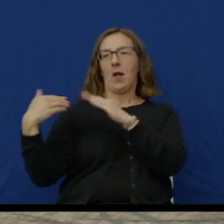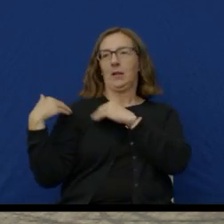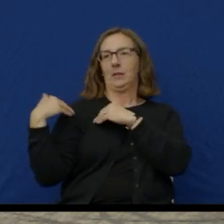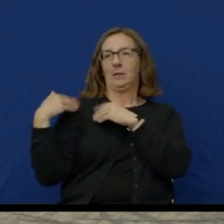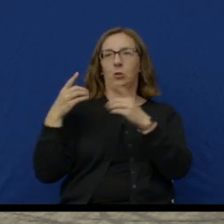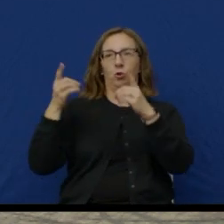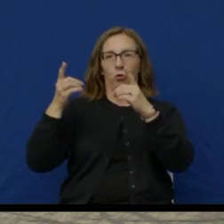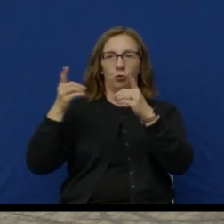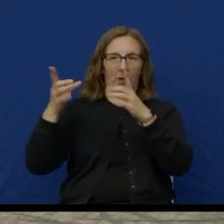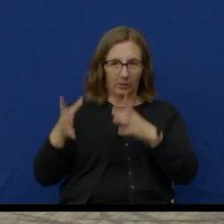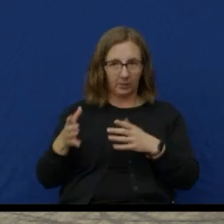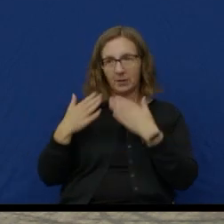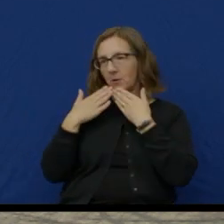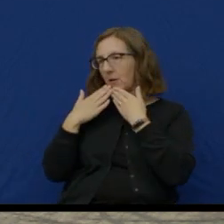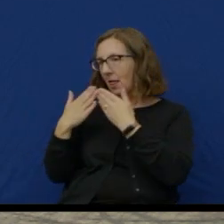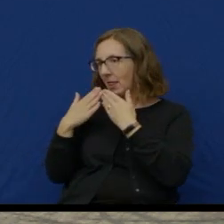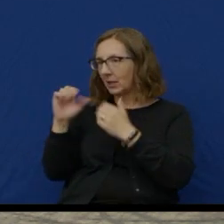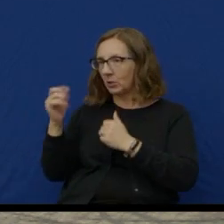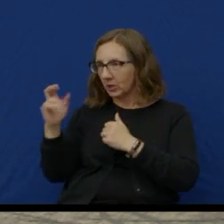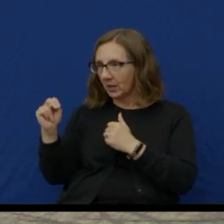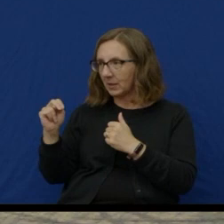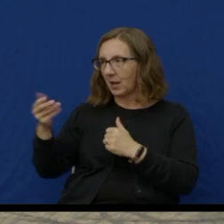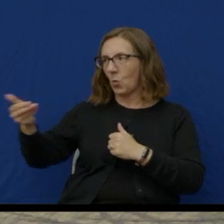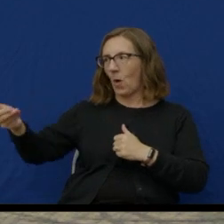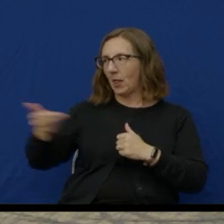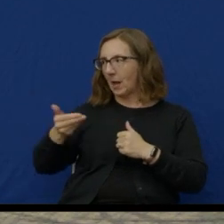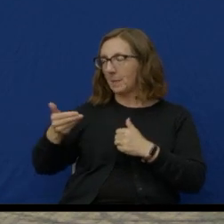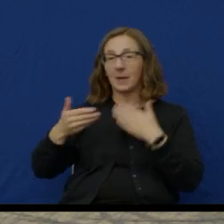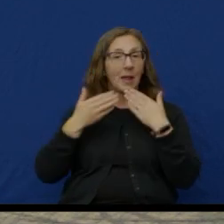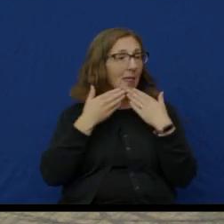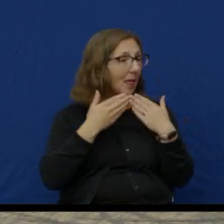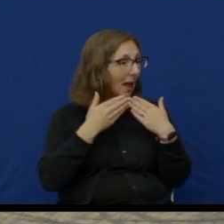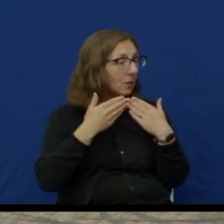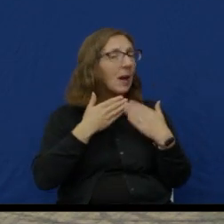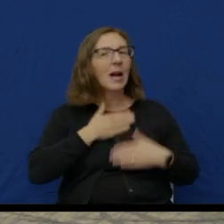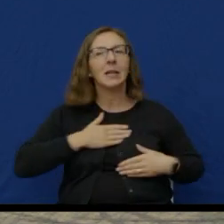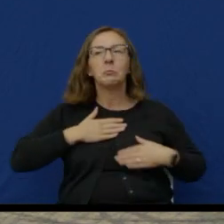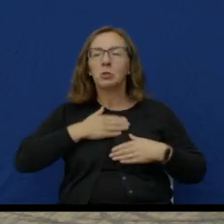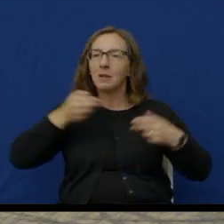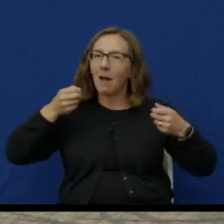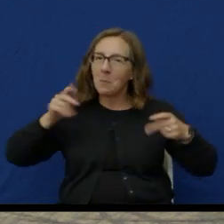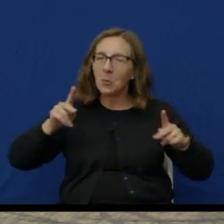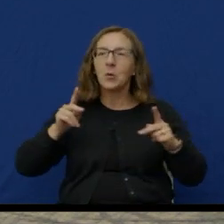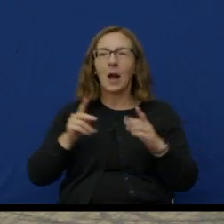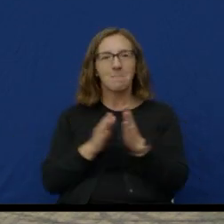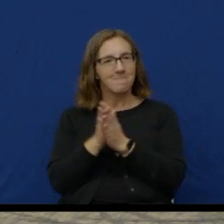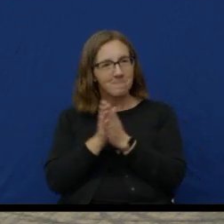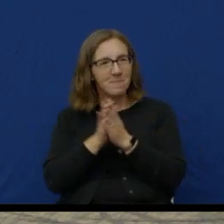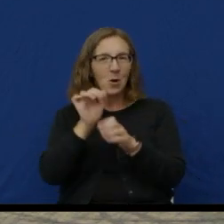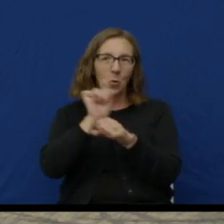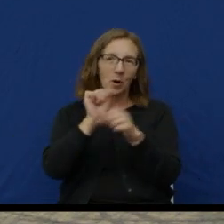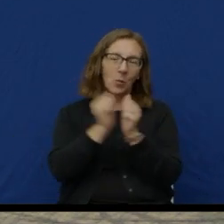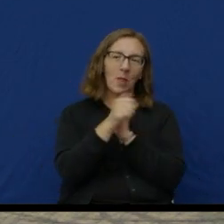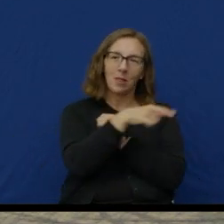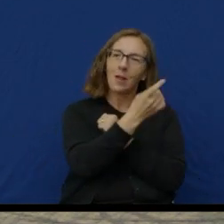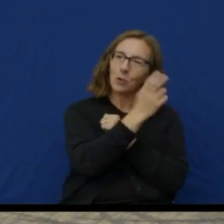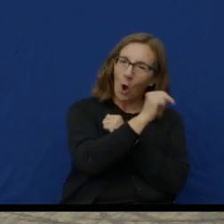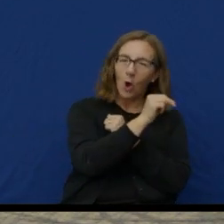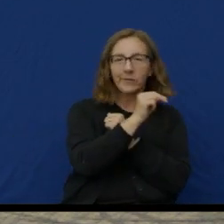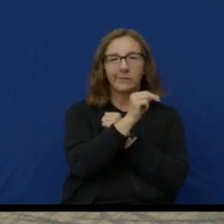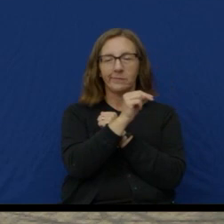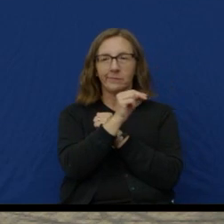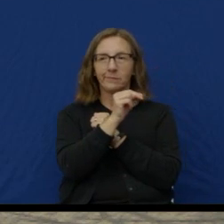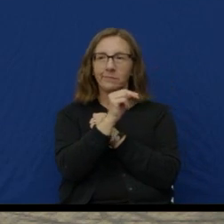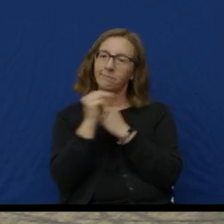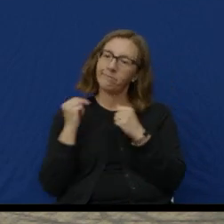again, thank you to Shannon and welcome. Well, thank you. I appreciate the opportunity, and I look forward to working with John and